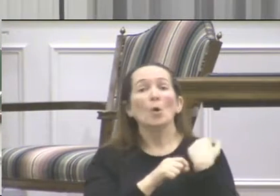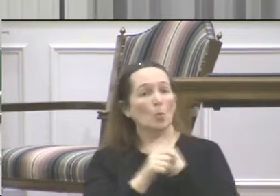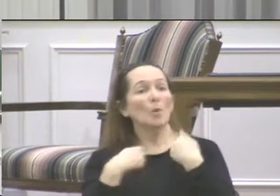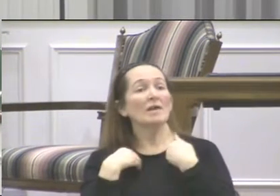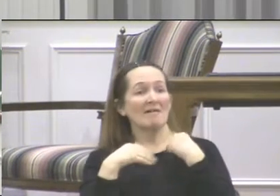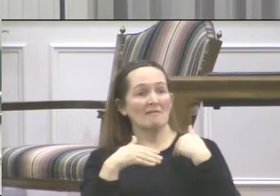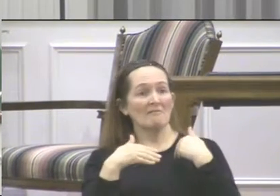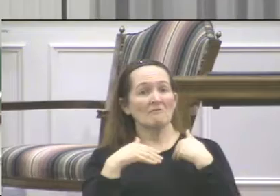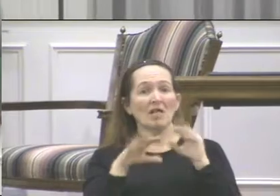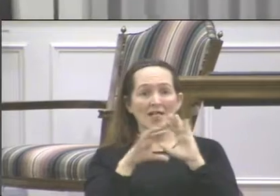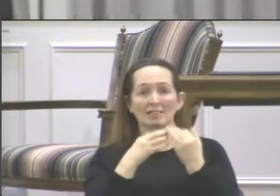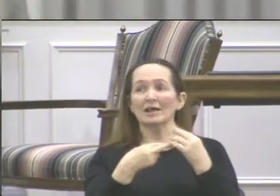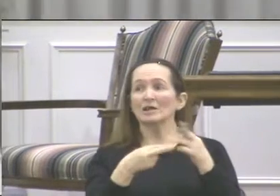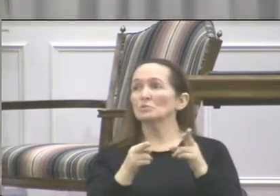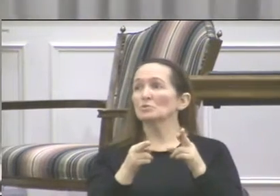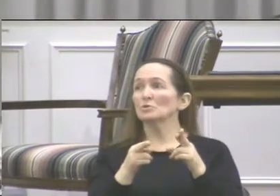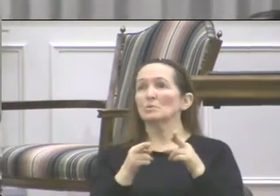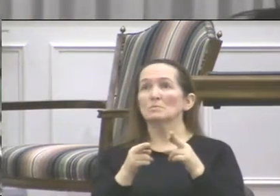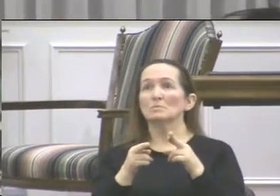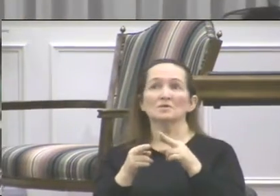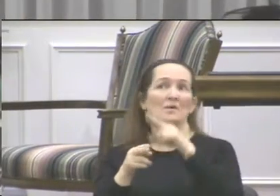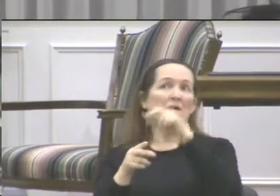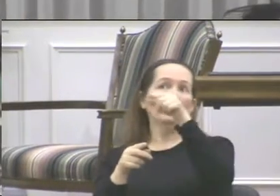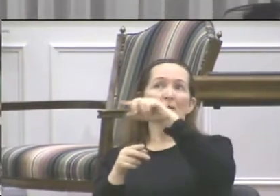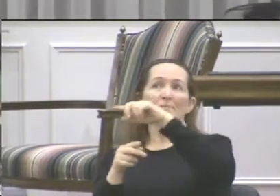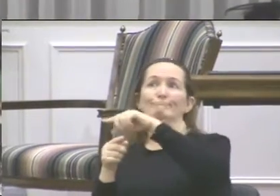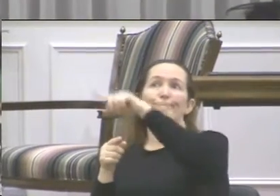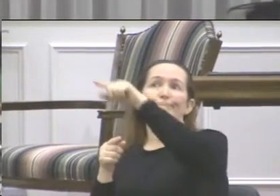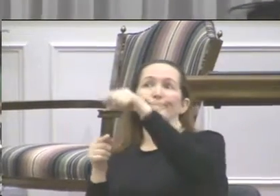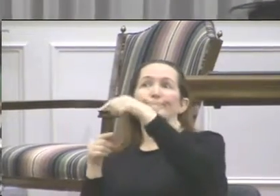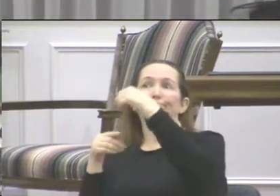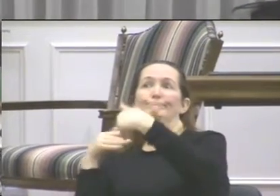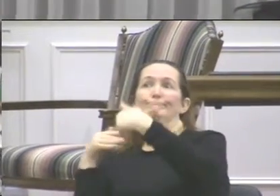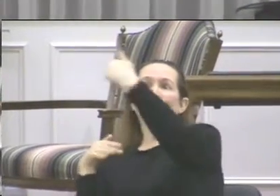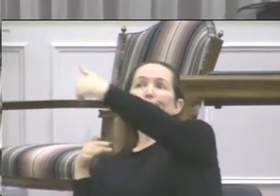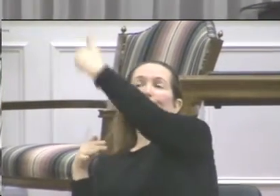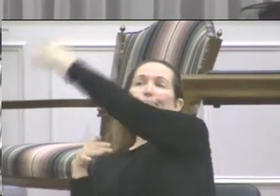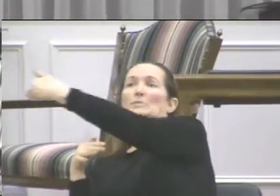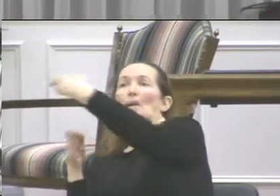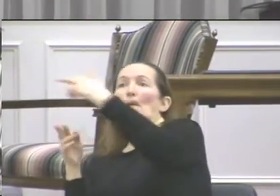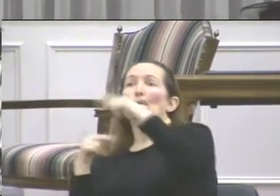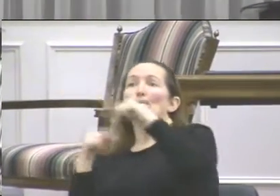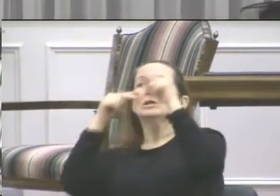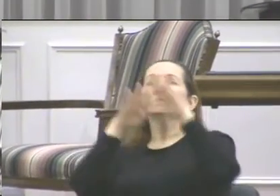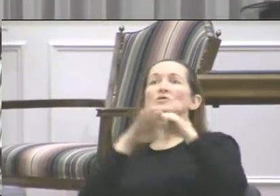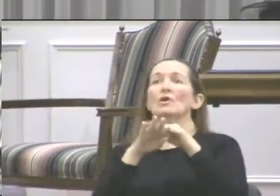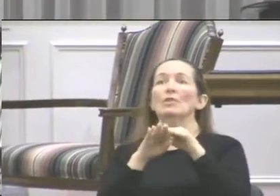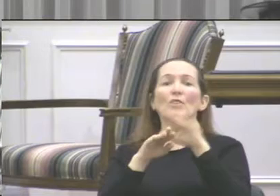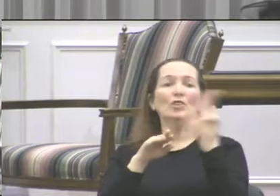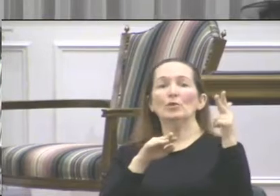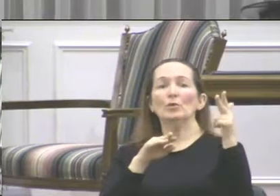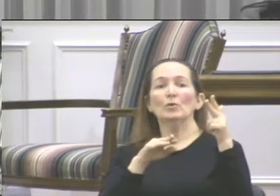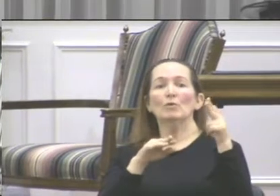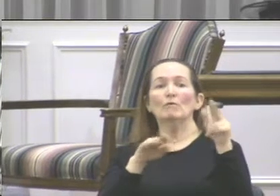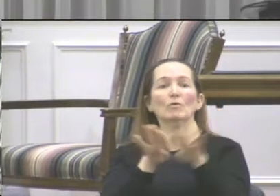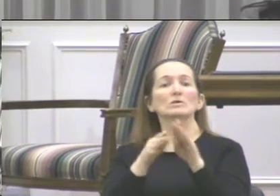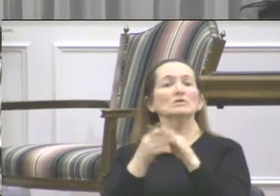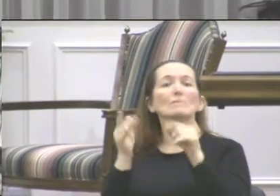We have classrooms in the next two buildings over on the third floor that some of you just can't get